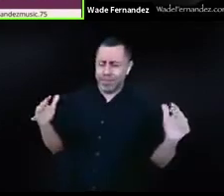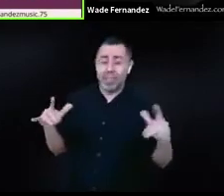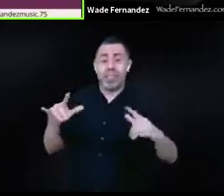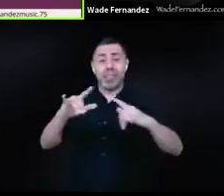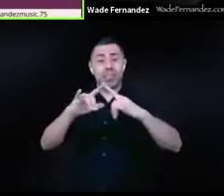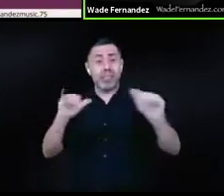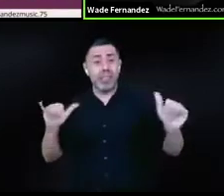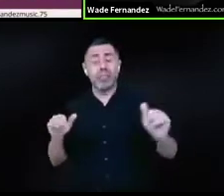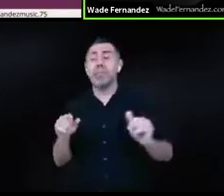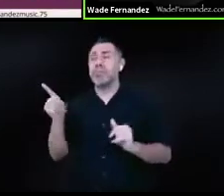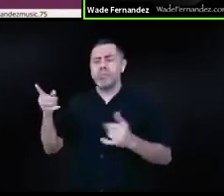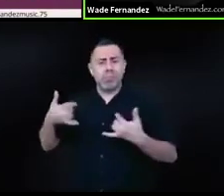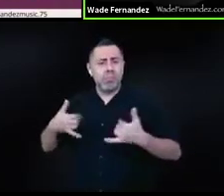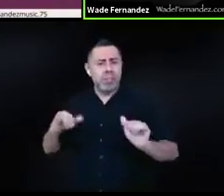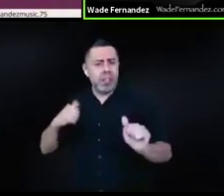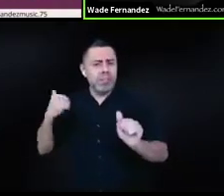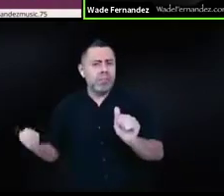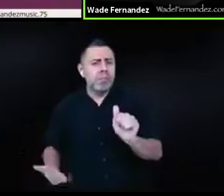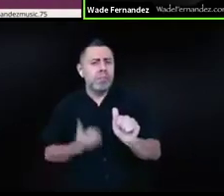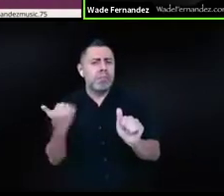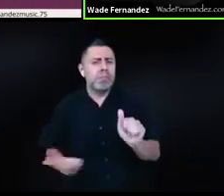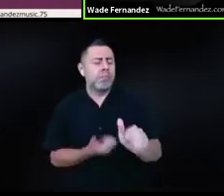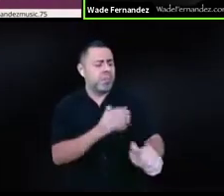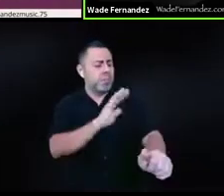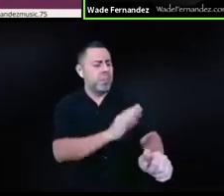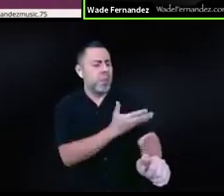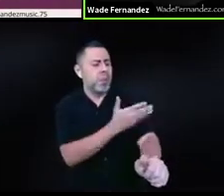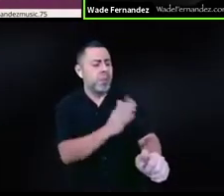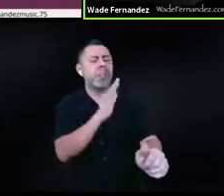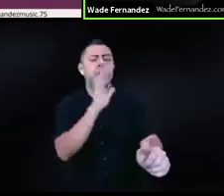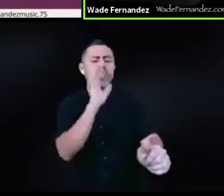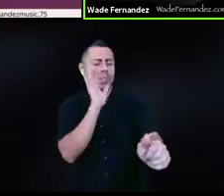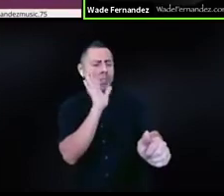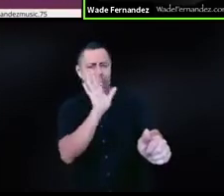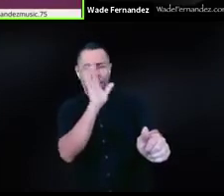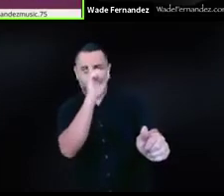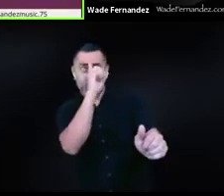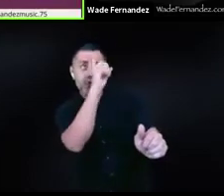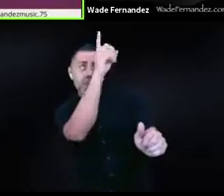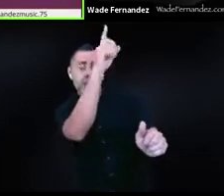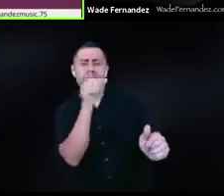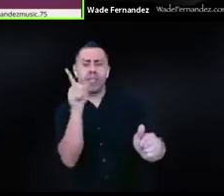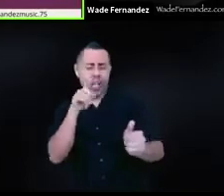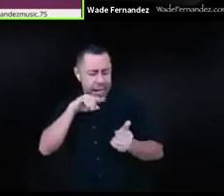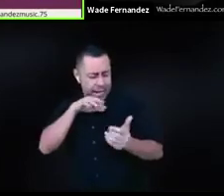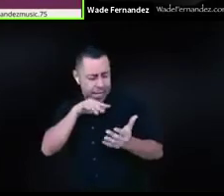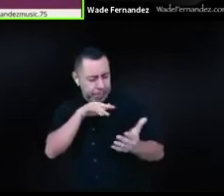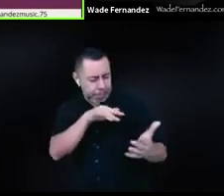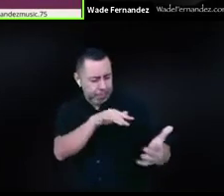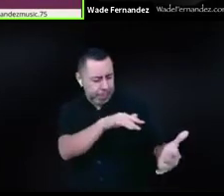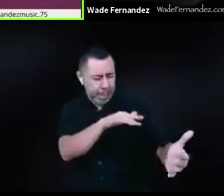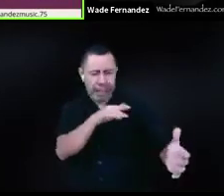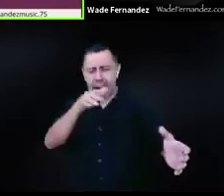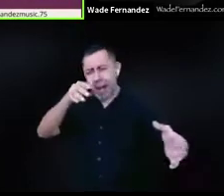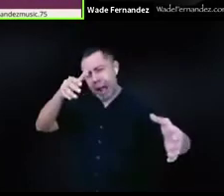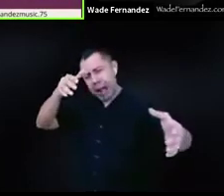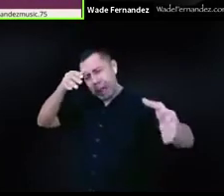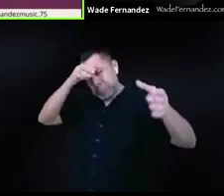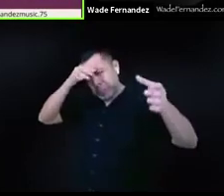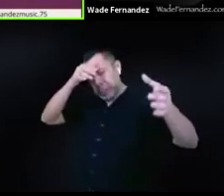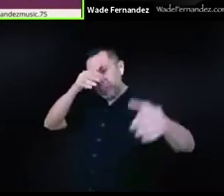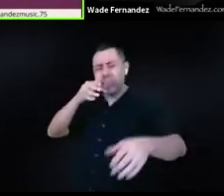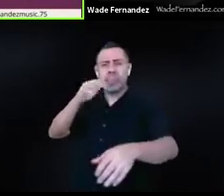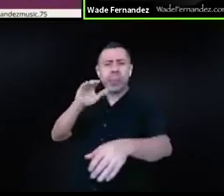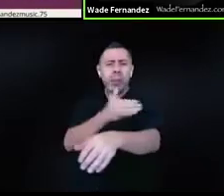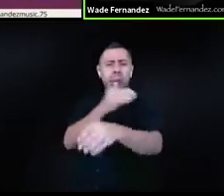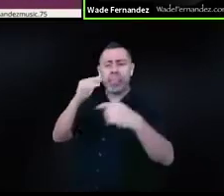his music dream and studied and became very well versed in music theory and